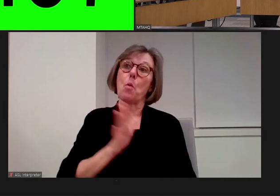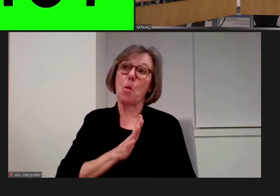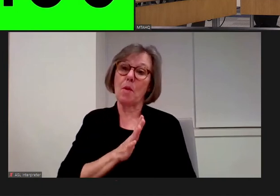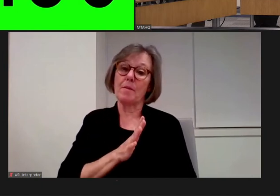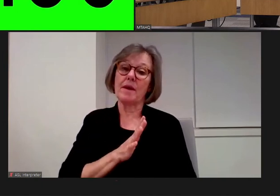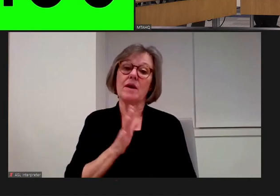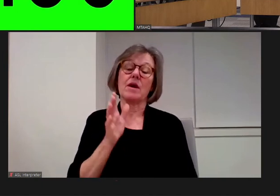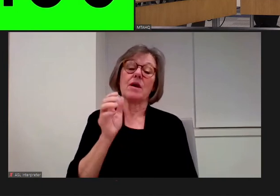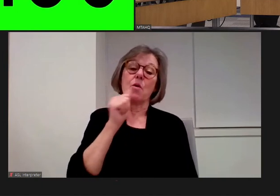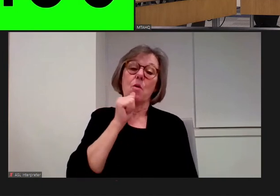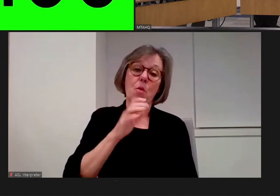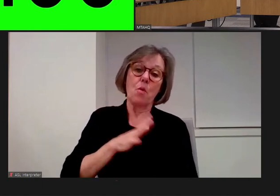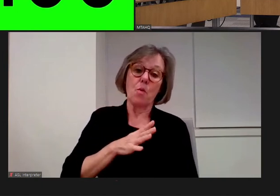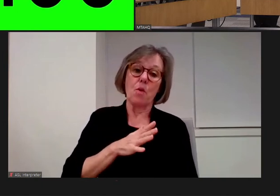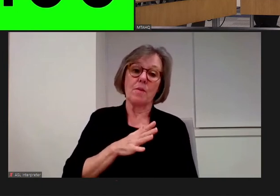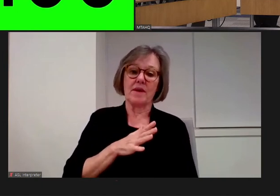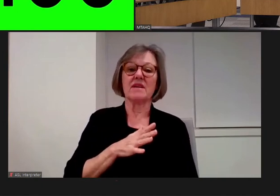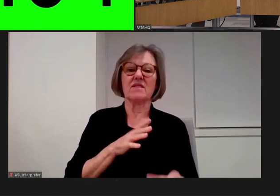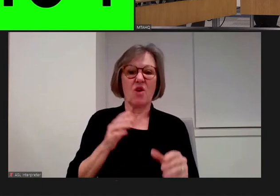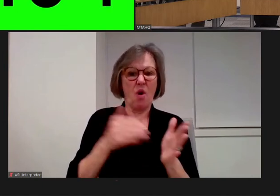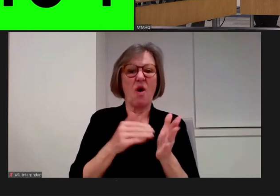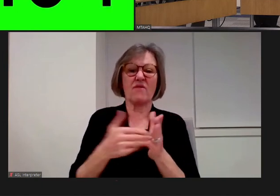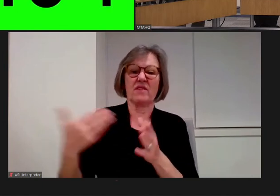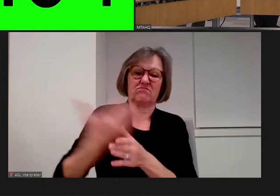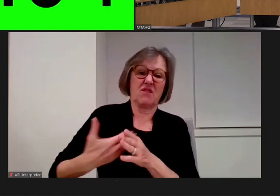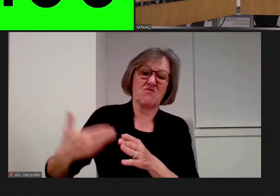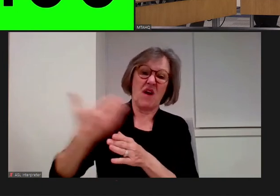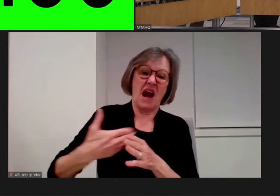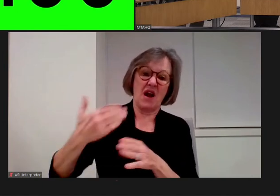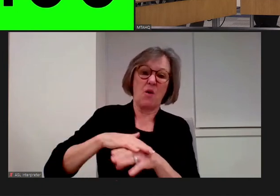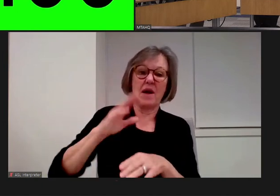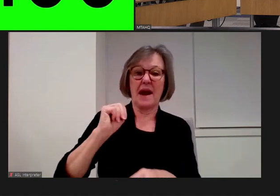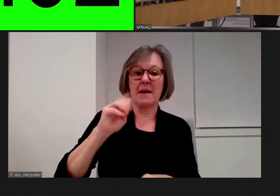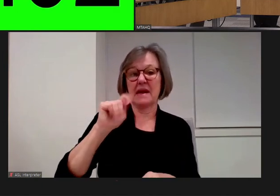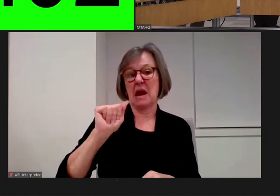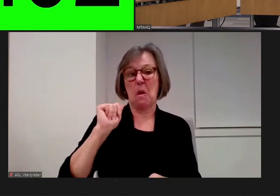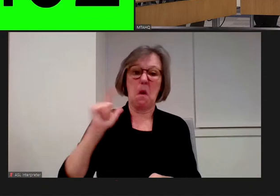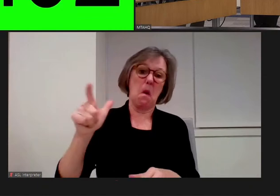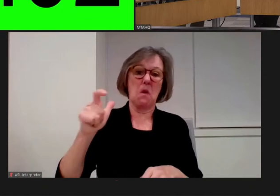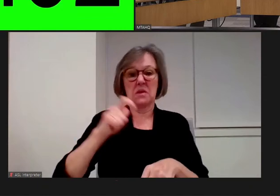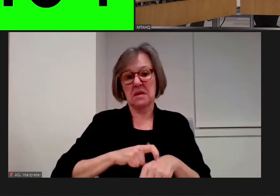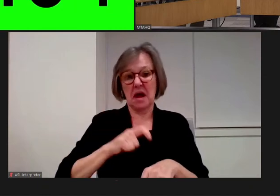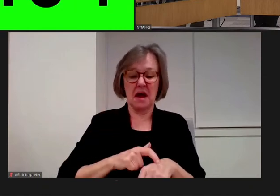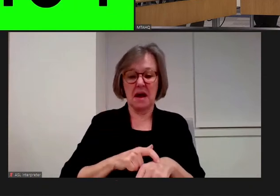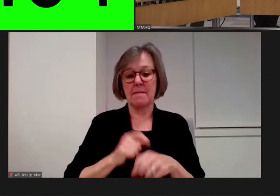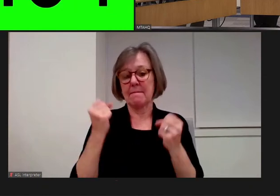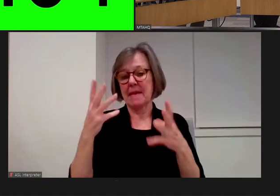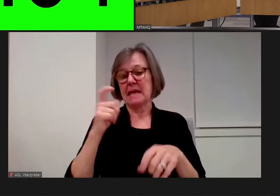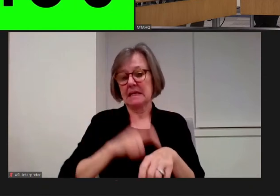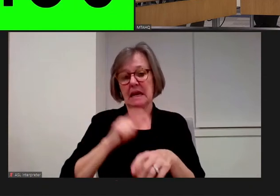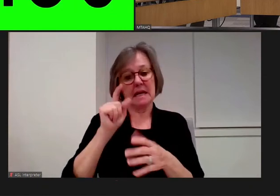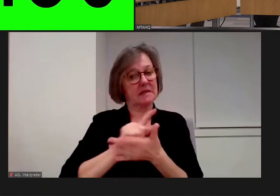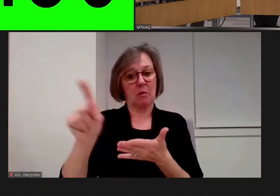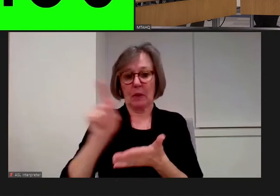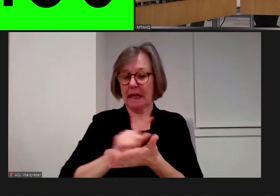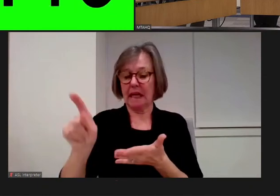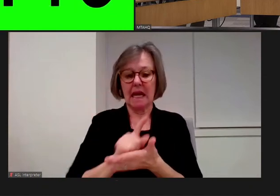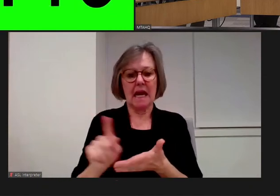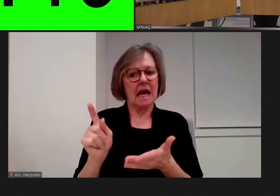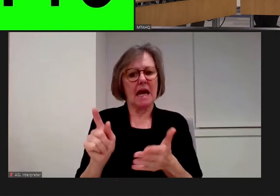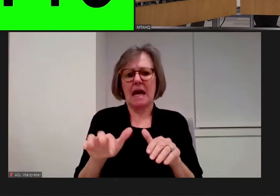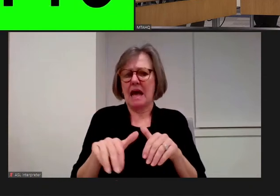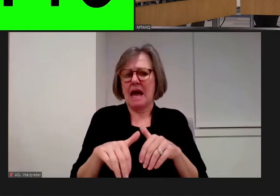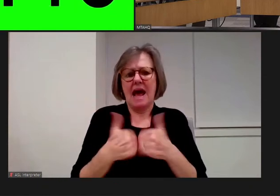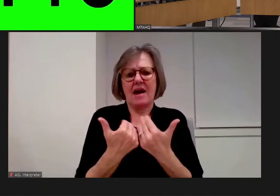especially as a woman who gets sexually harassed on the MTA all the darn time, multiple times in any given week, how does